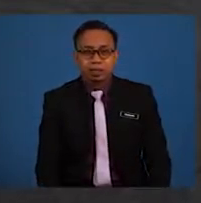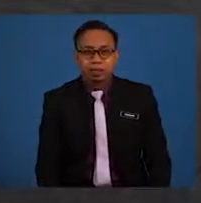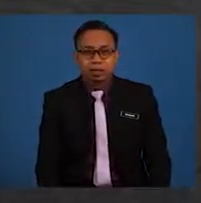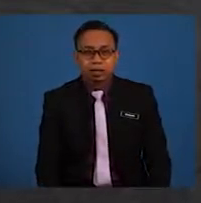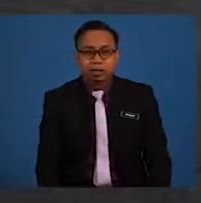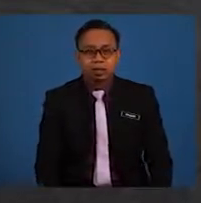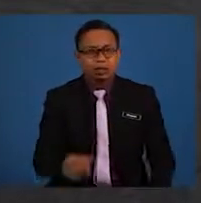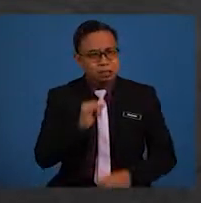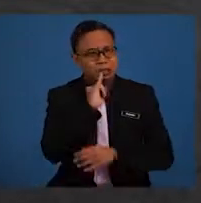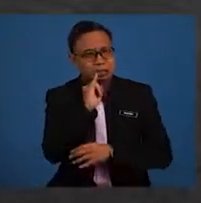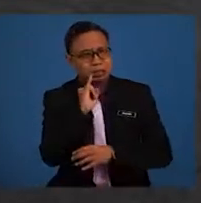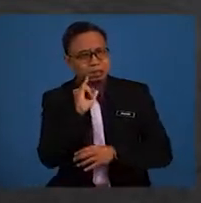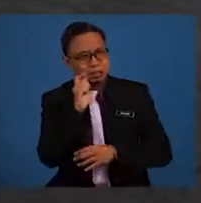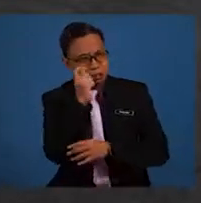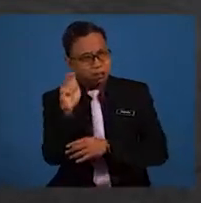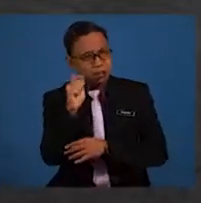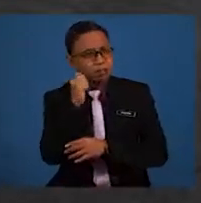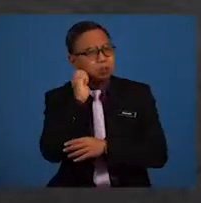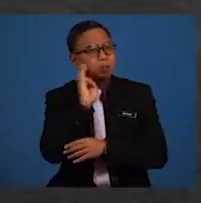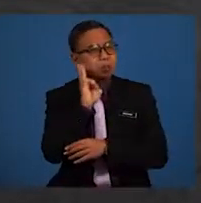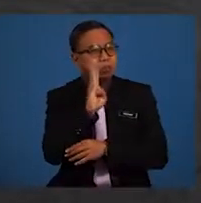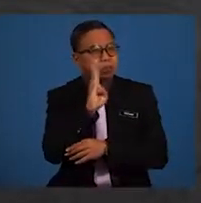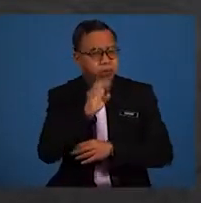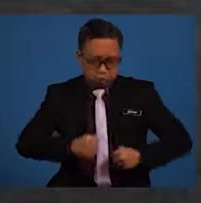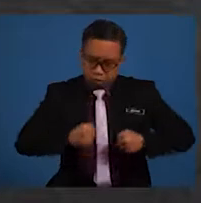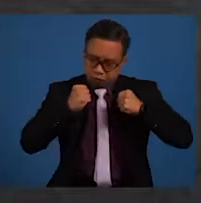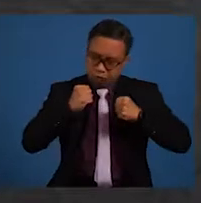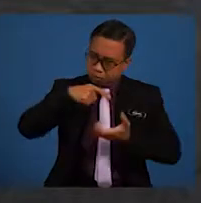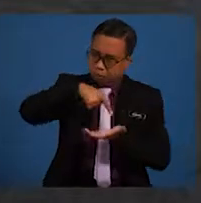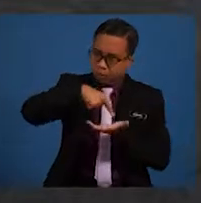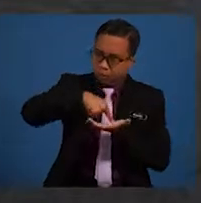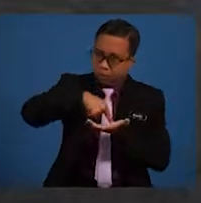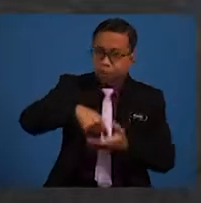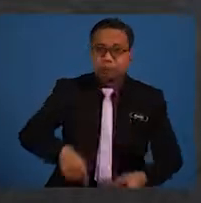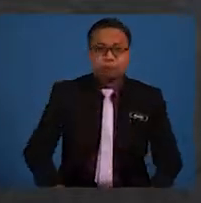is the woman still the survivor here?